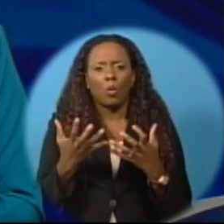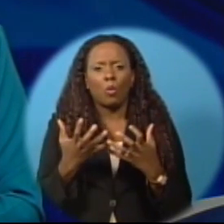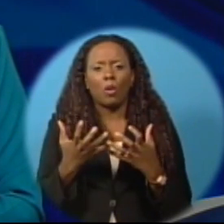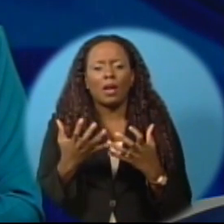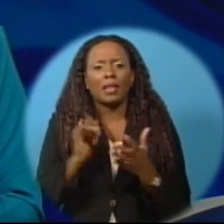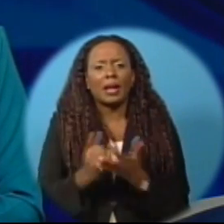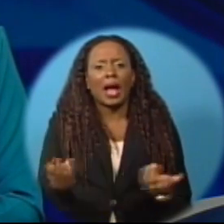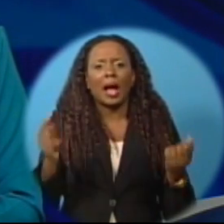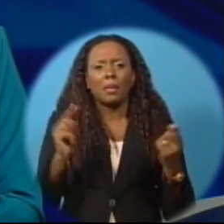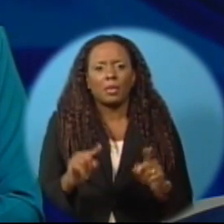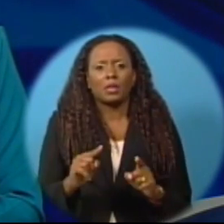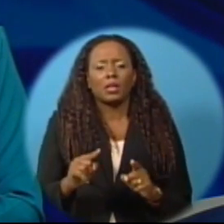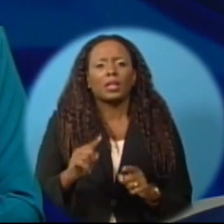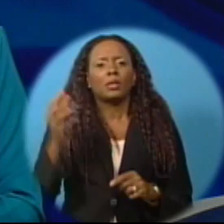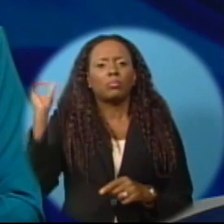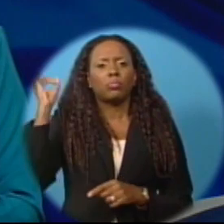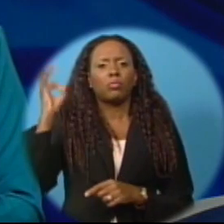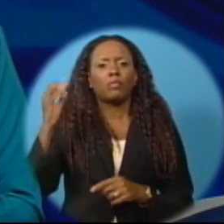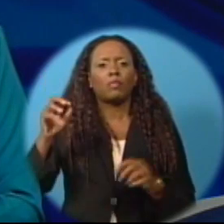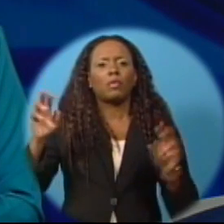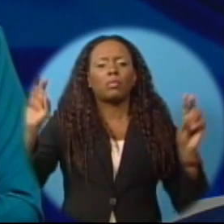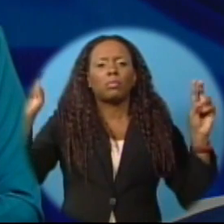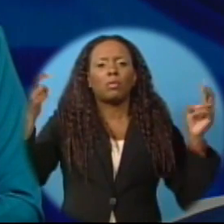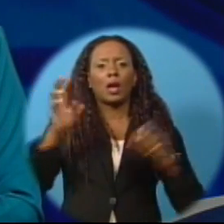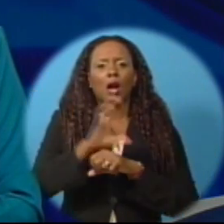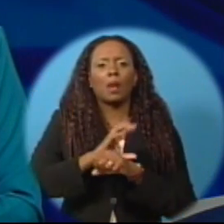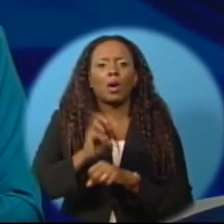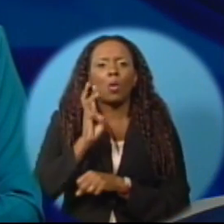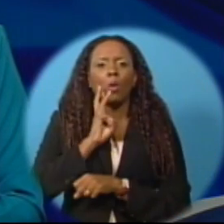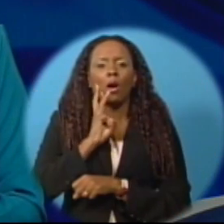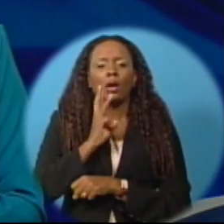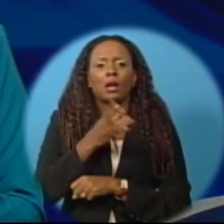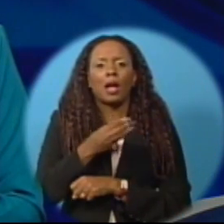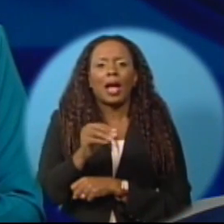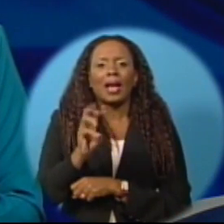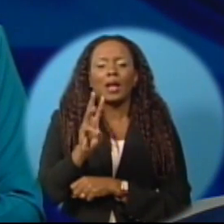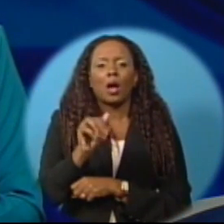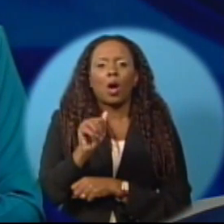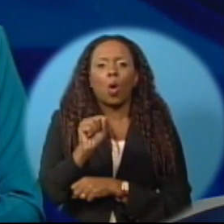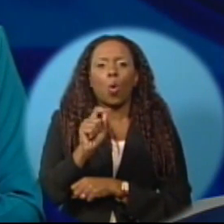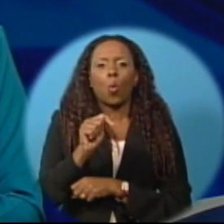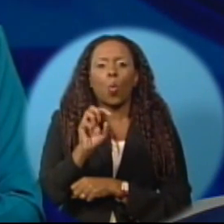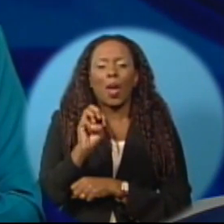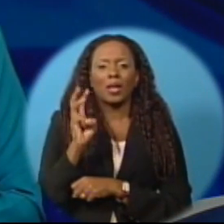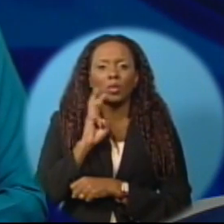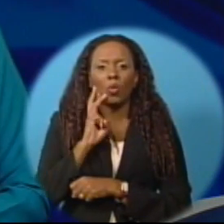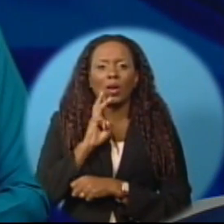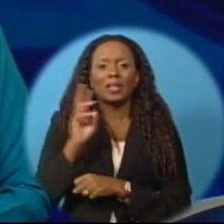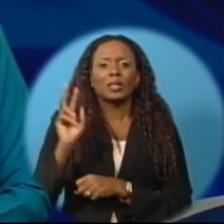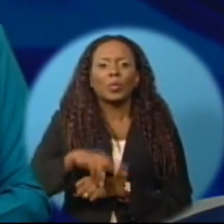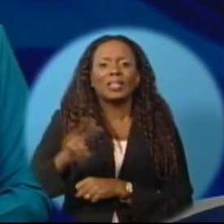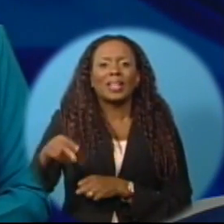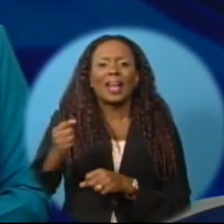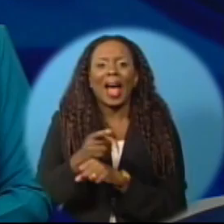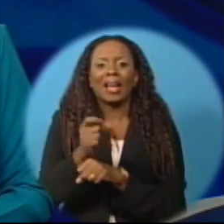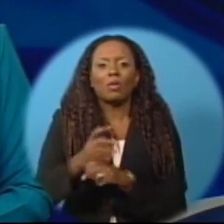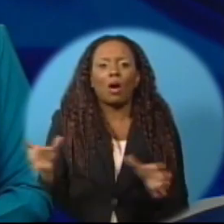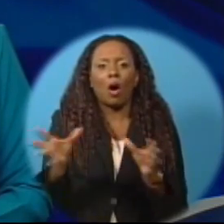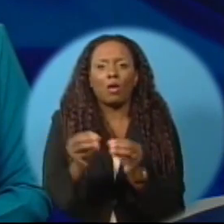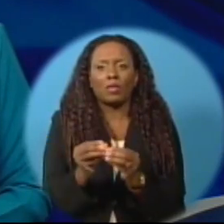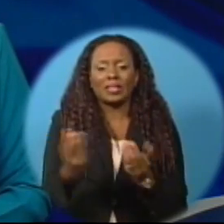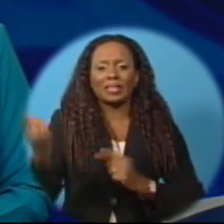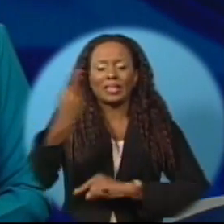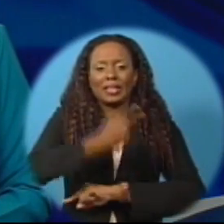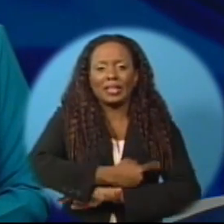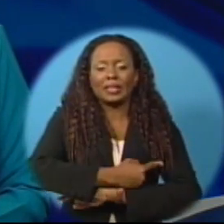of the Caribbean Water and Wastewater Association's exhibition at its 22nd annual conference at the Hilton Hotel. Peter